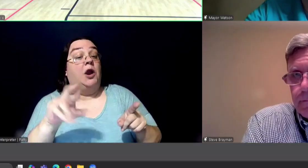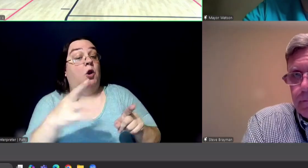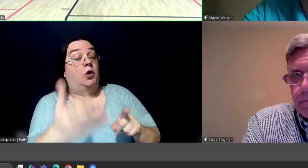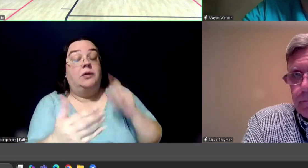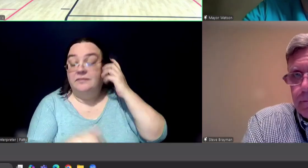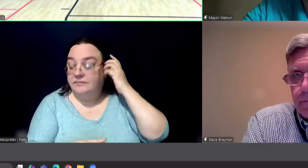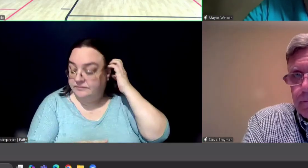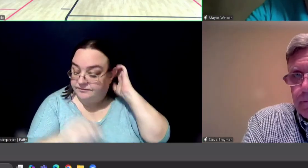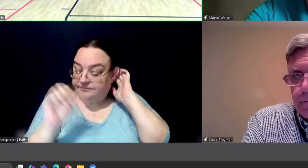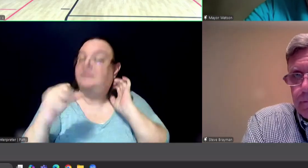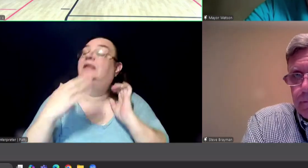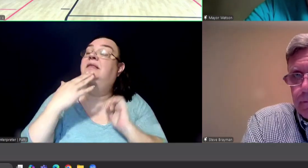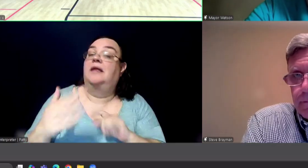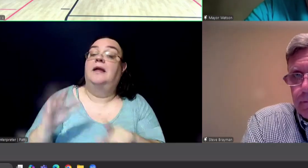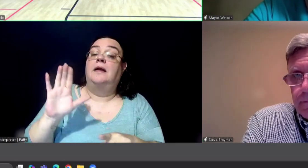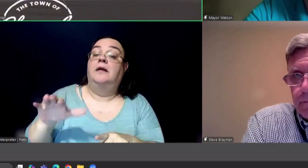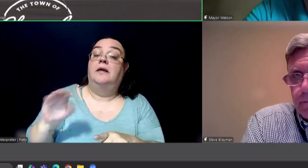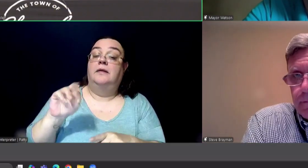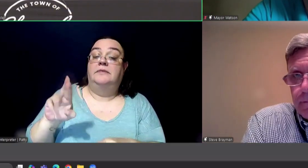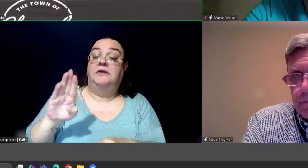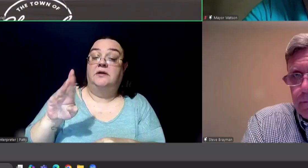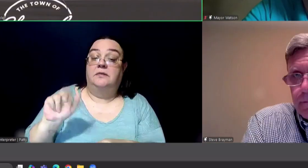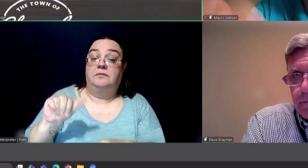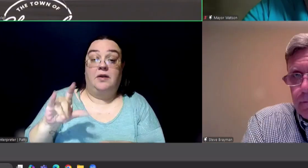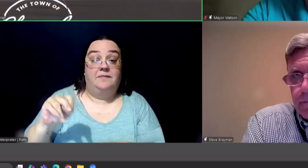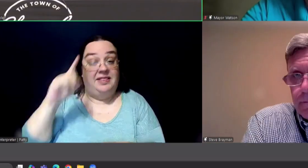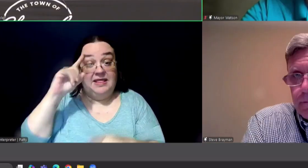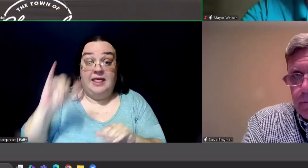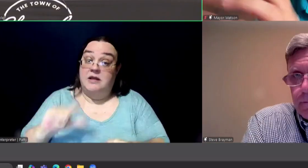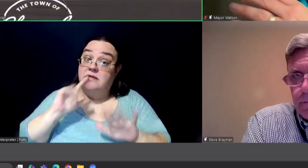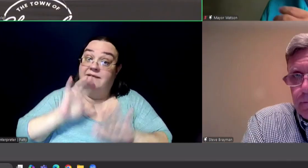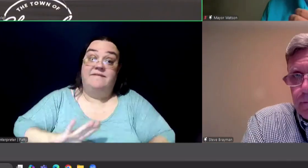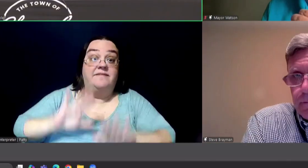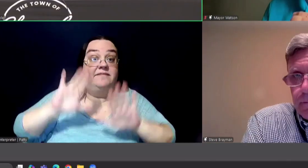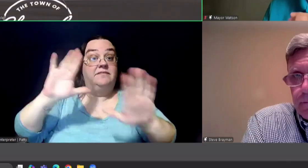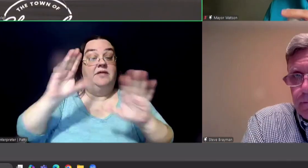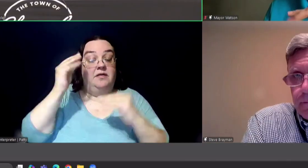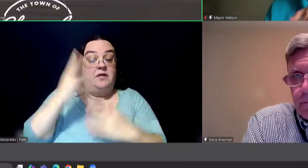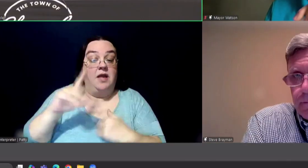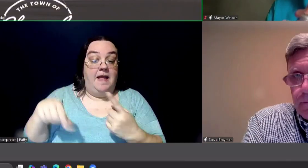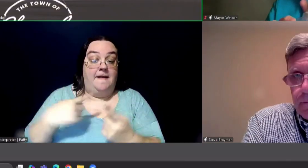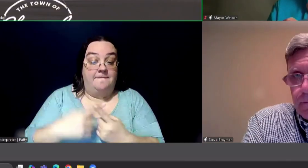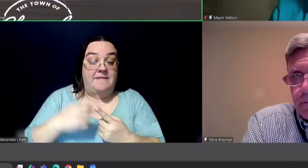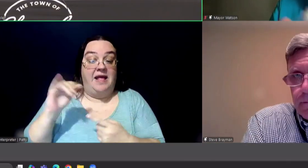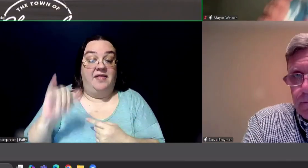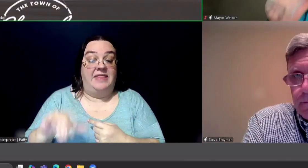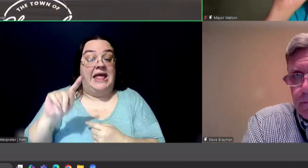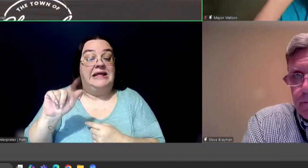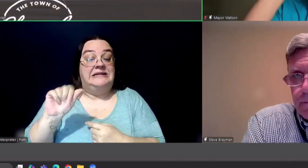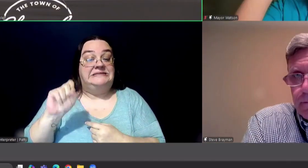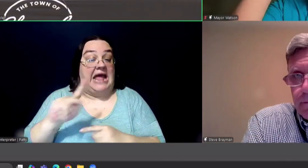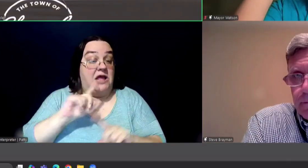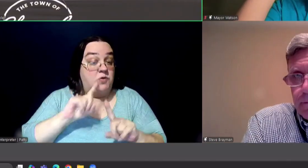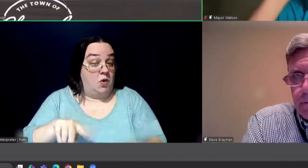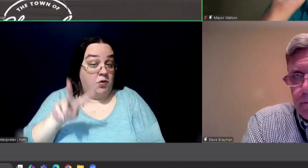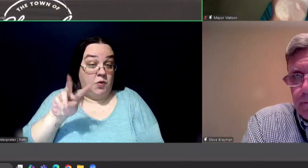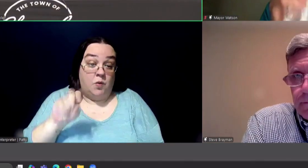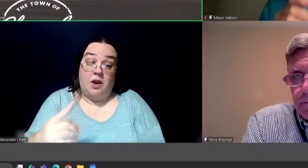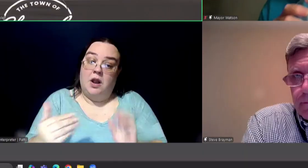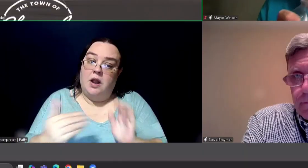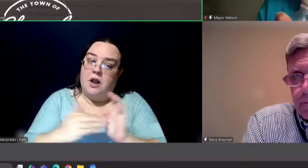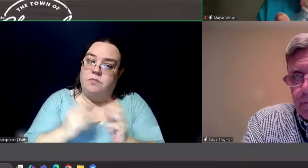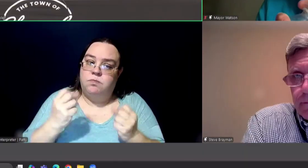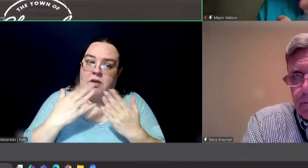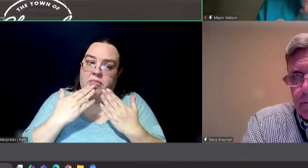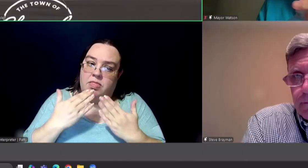you. Mr. Raymond, that is fantastic news about Task Order 201. Thank you so much again for your diligence